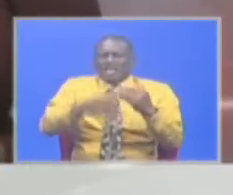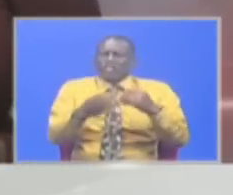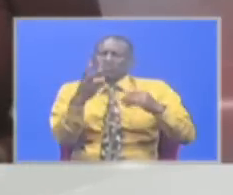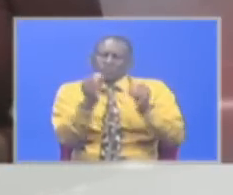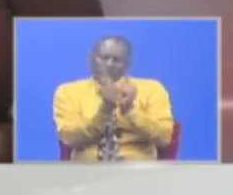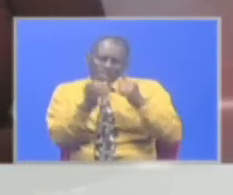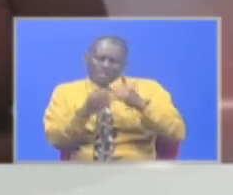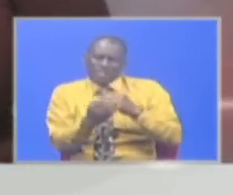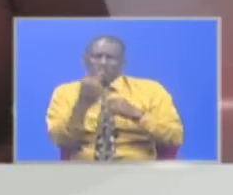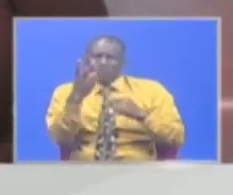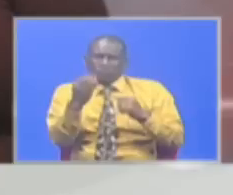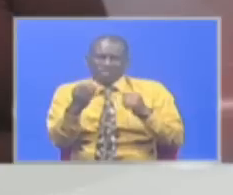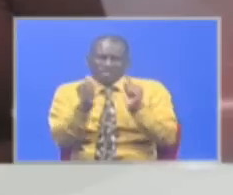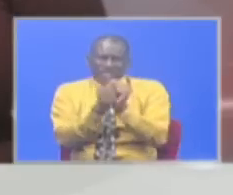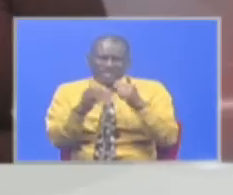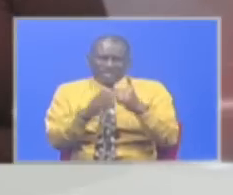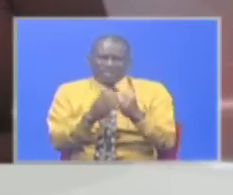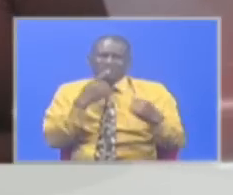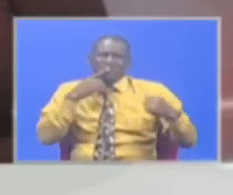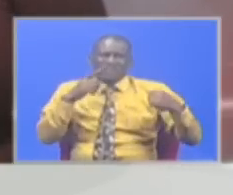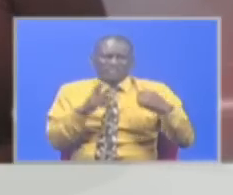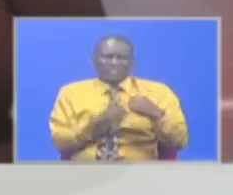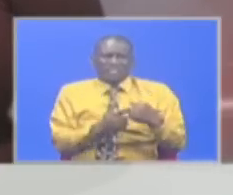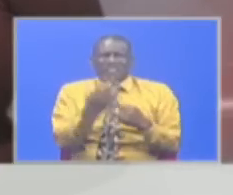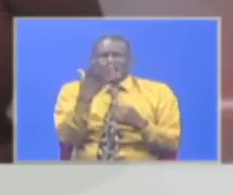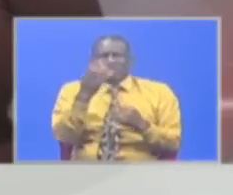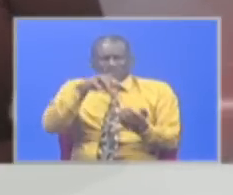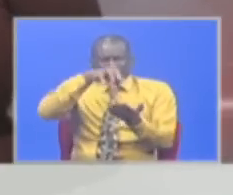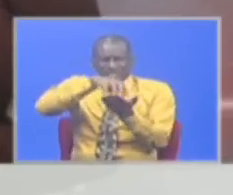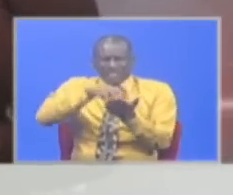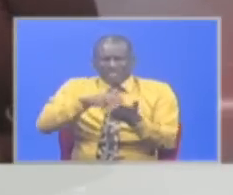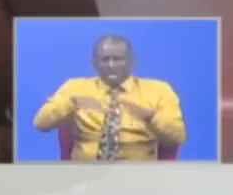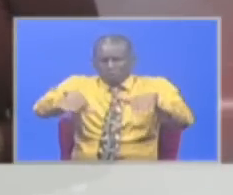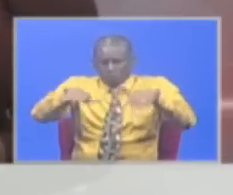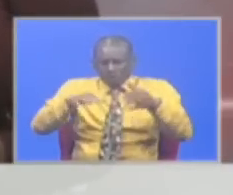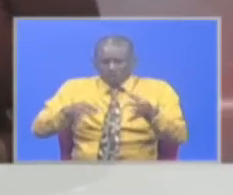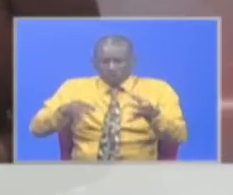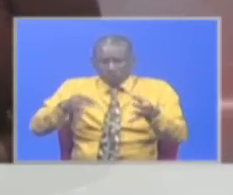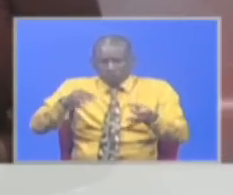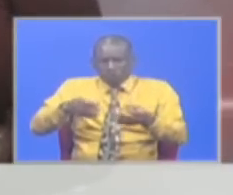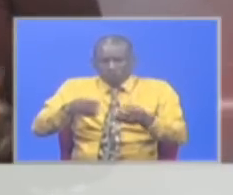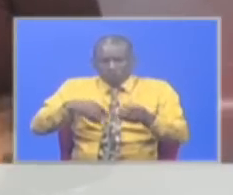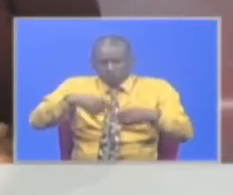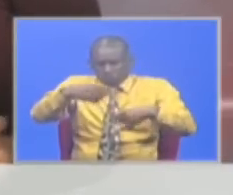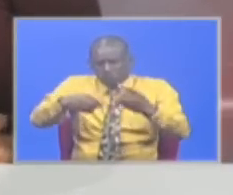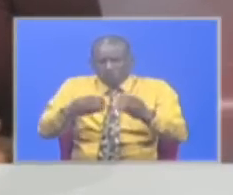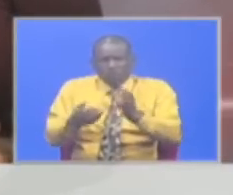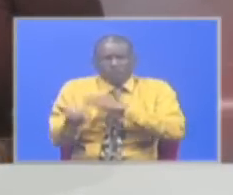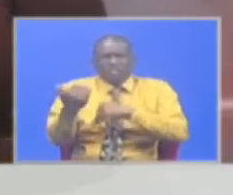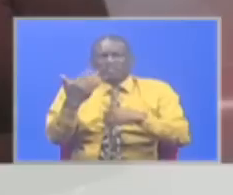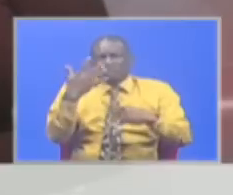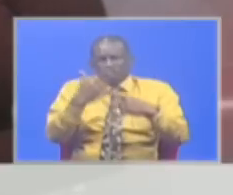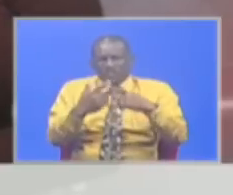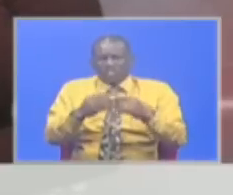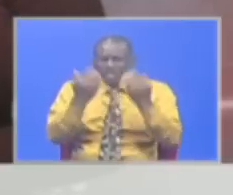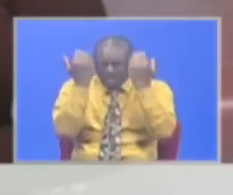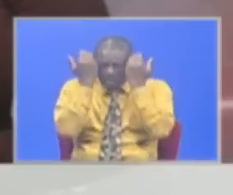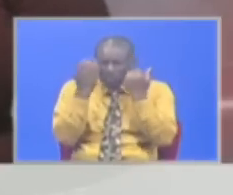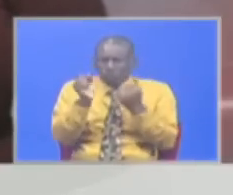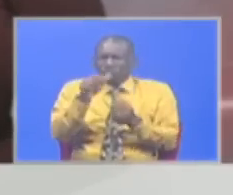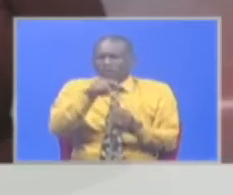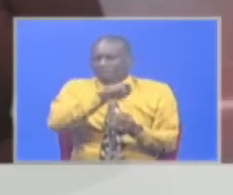2018-2019, 6,050 cases were pending from the last 5 years at the Court of Appeal, of which